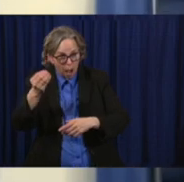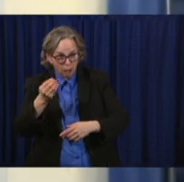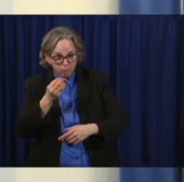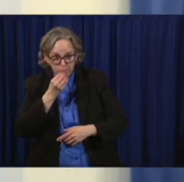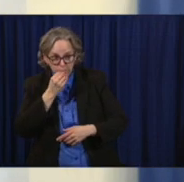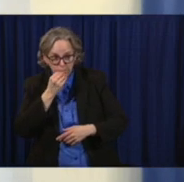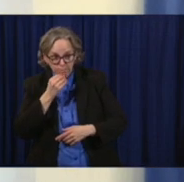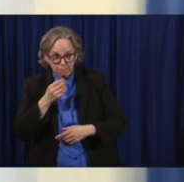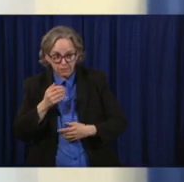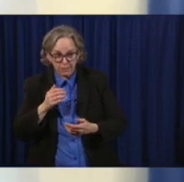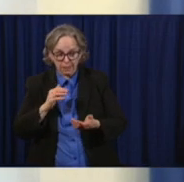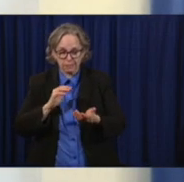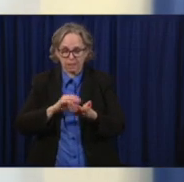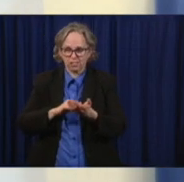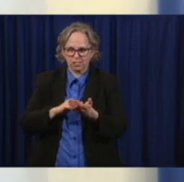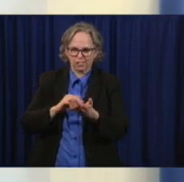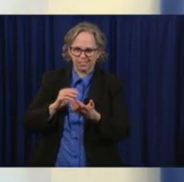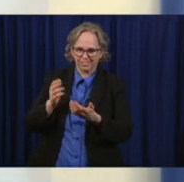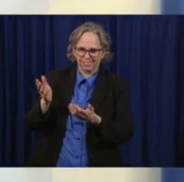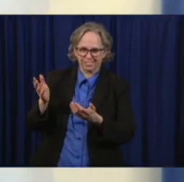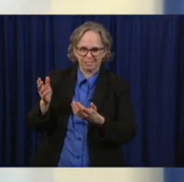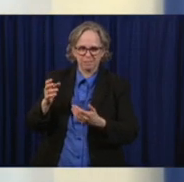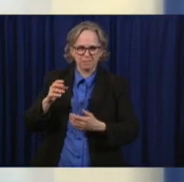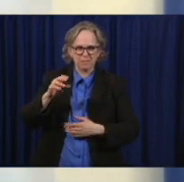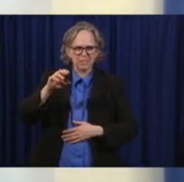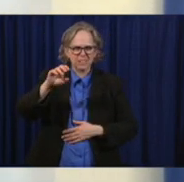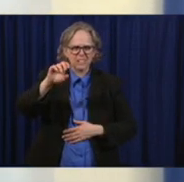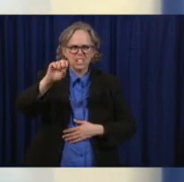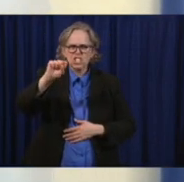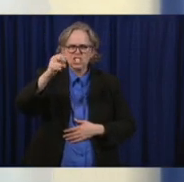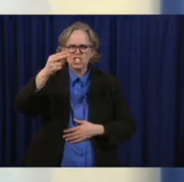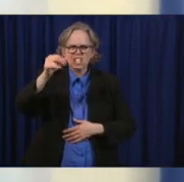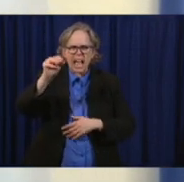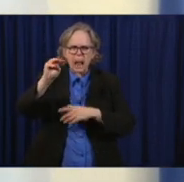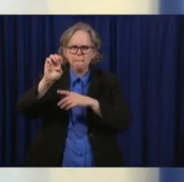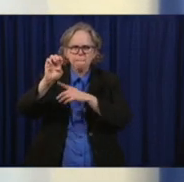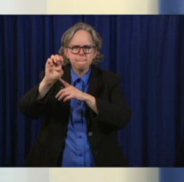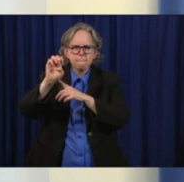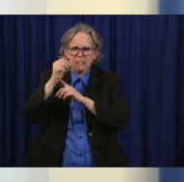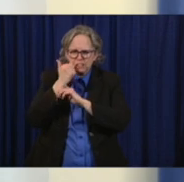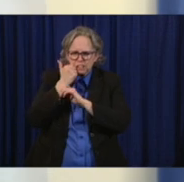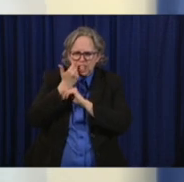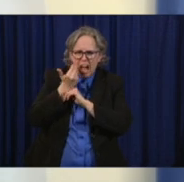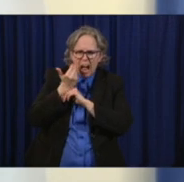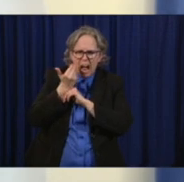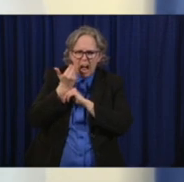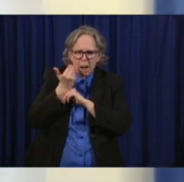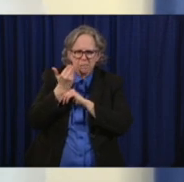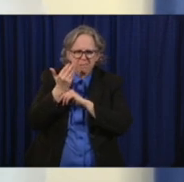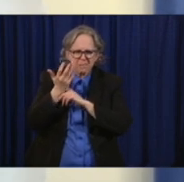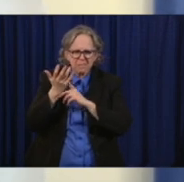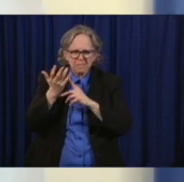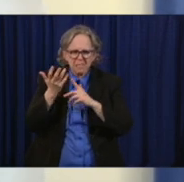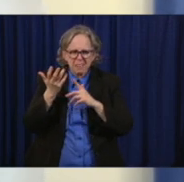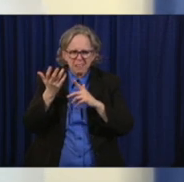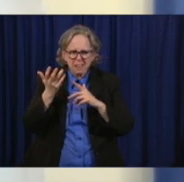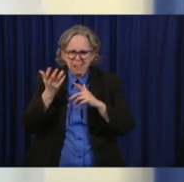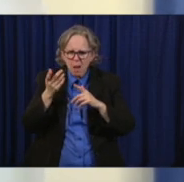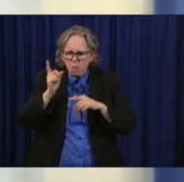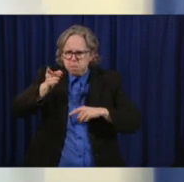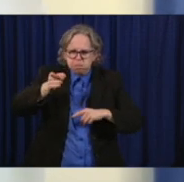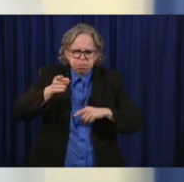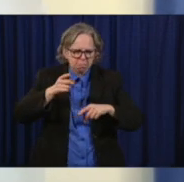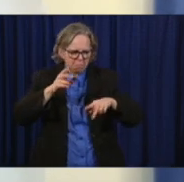shame in this. I really want to resist the shaming of us judging each other during this. And there will